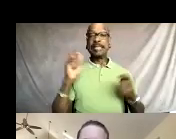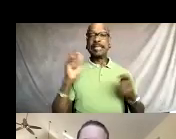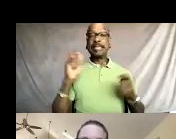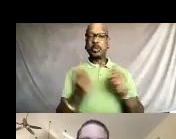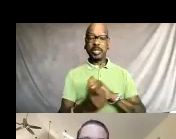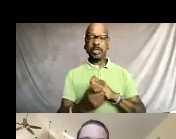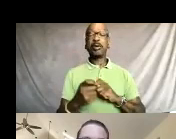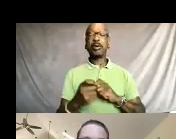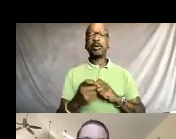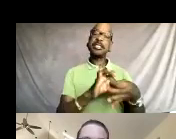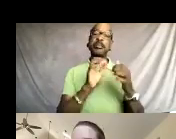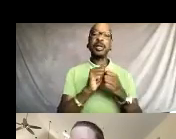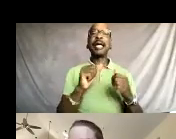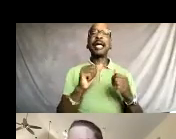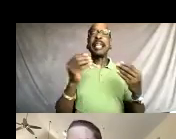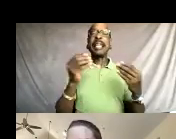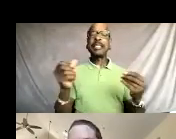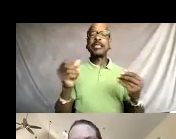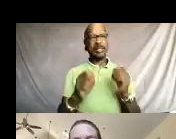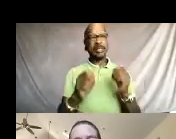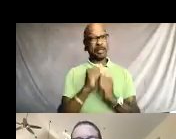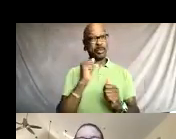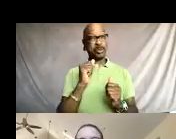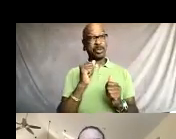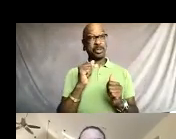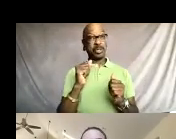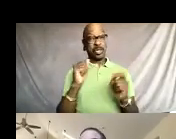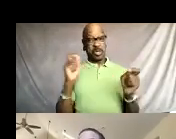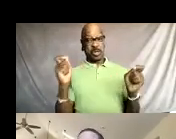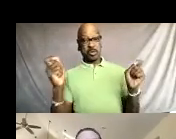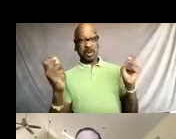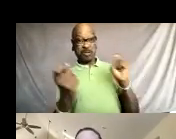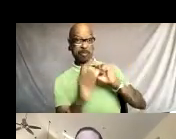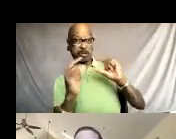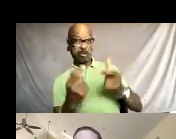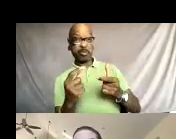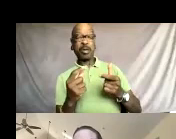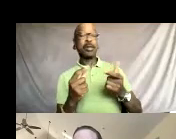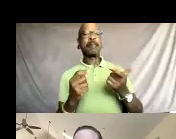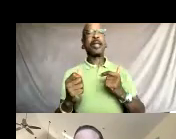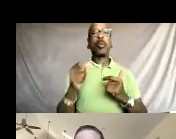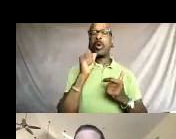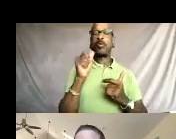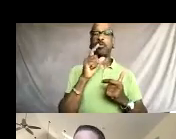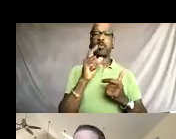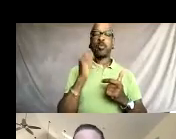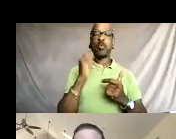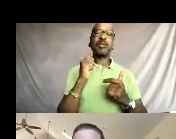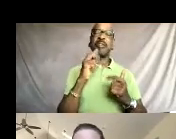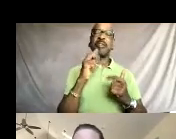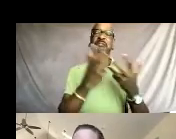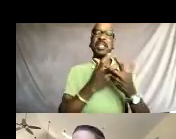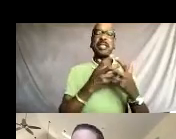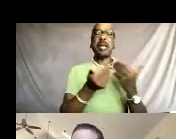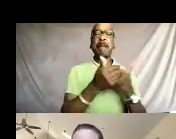so the most transformative groups really won't fit into the usual boxes. And yeah, the good news is that means we get to harness the natural